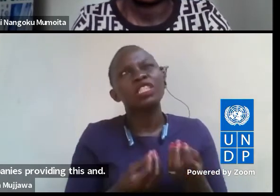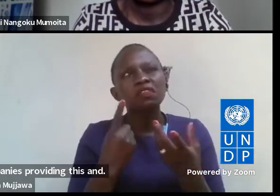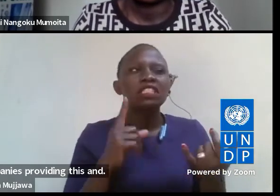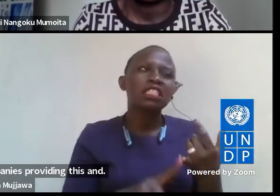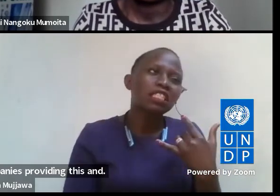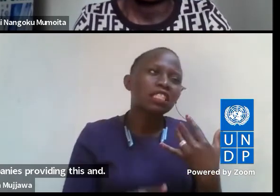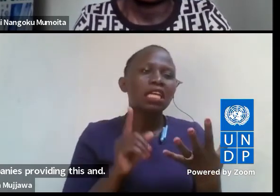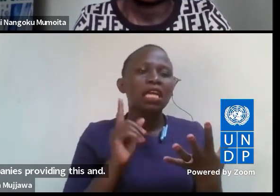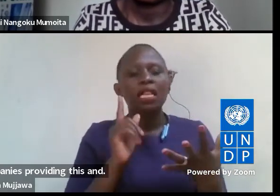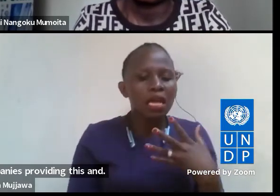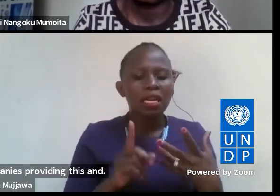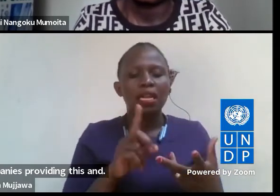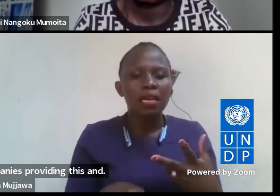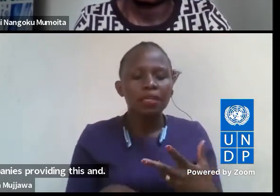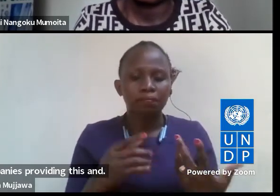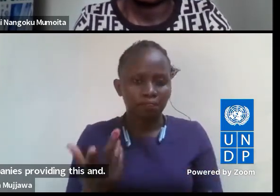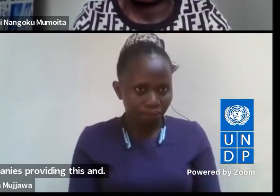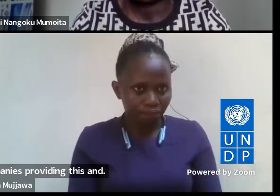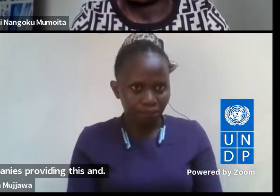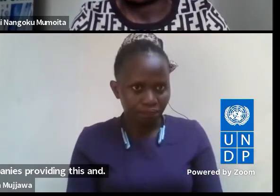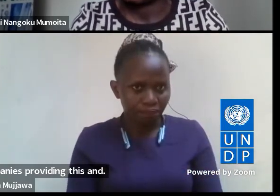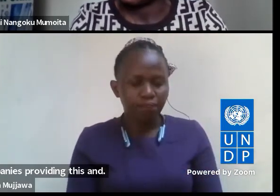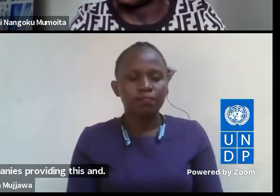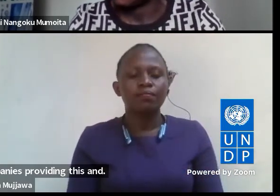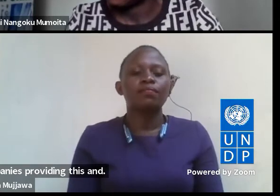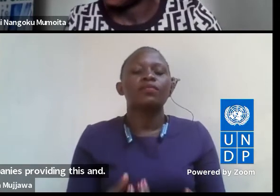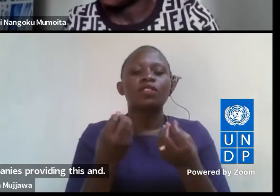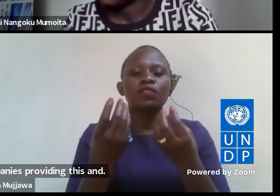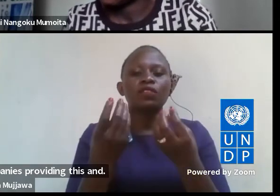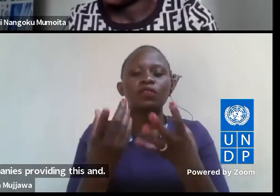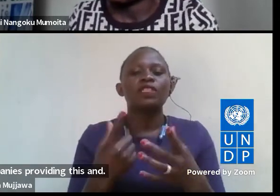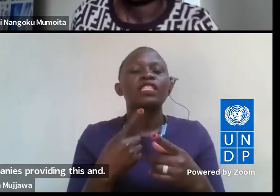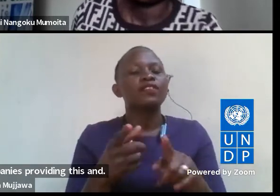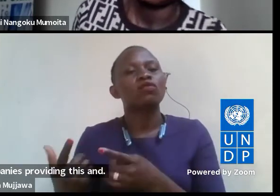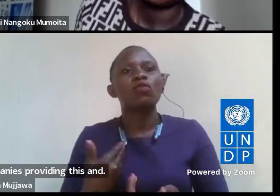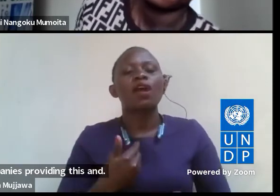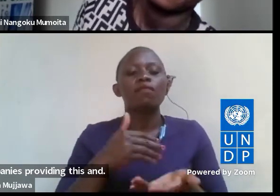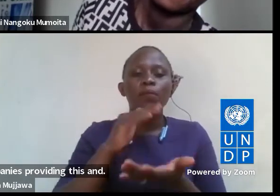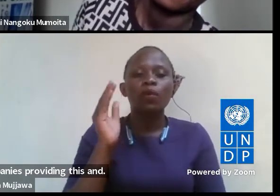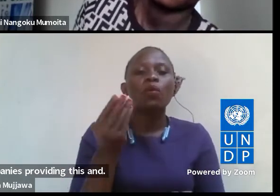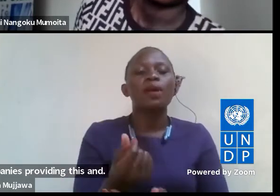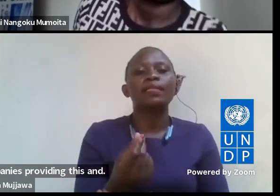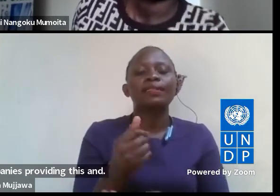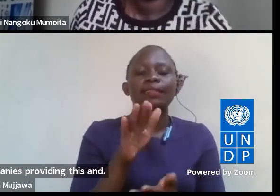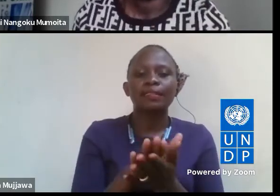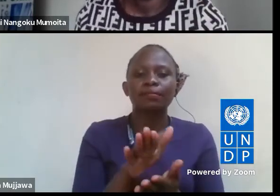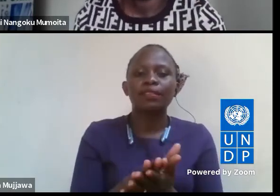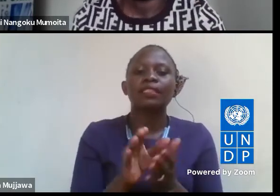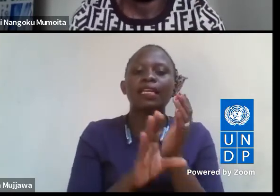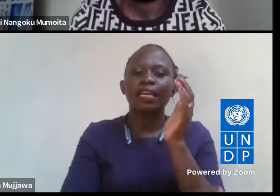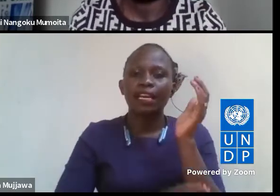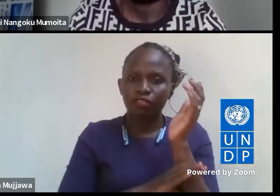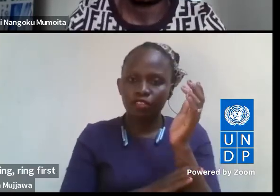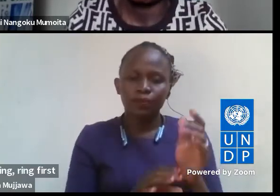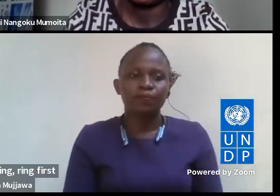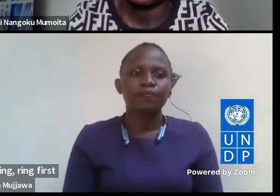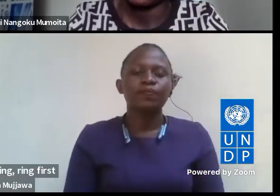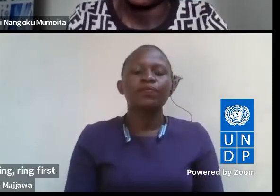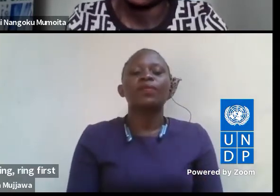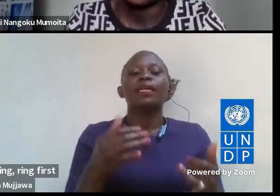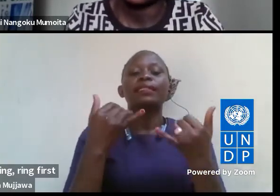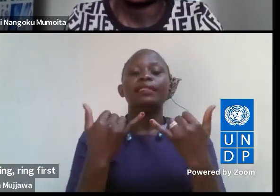by providing this, you have more money retained in the country. When it comes to the ring-fenced areas, I'm just